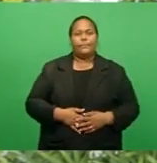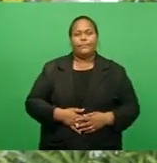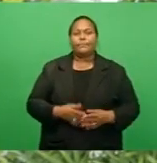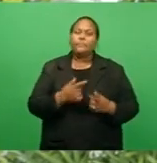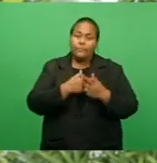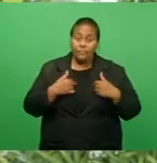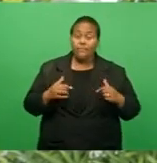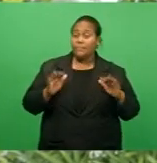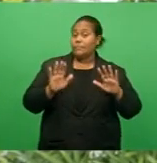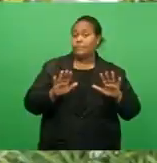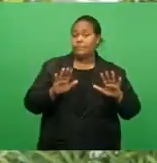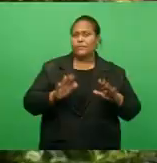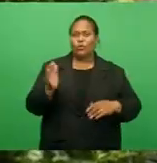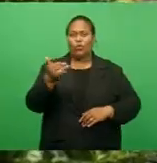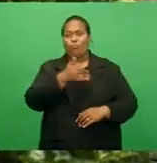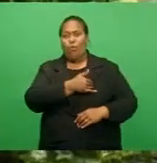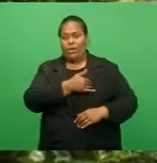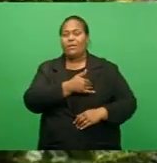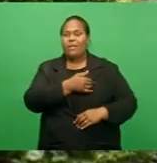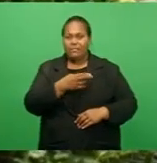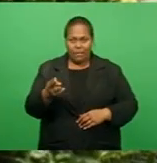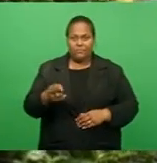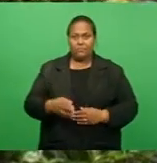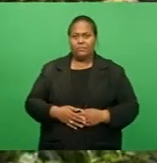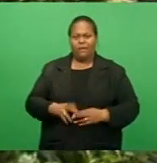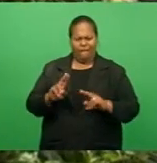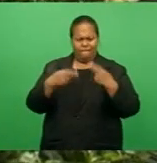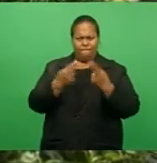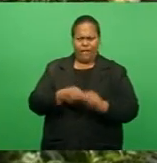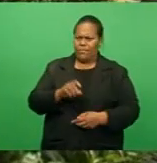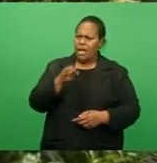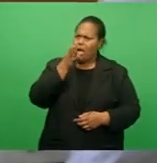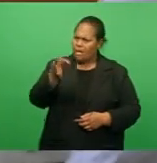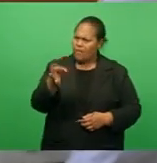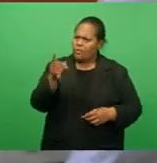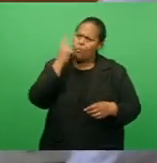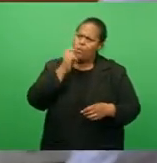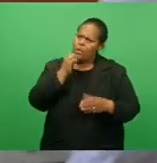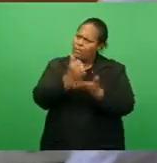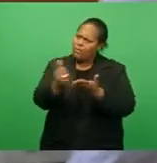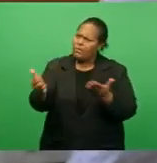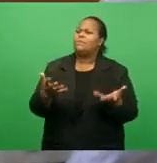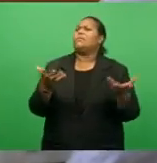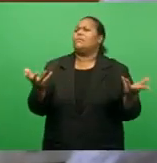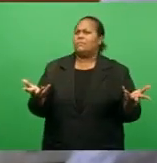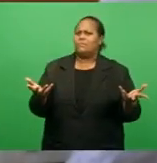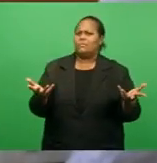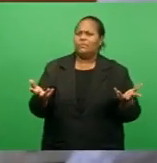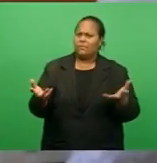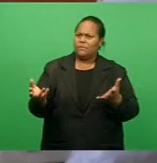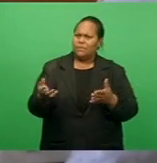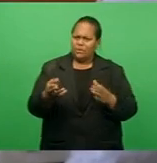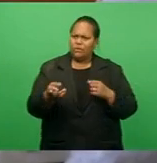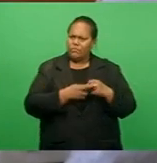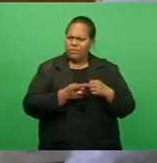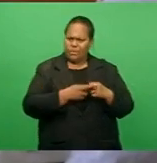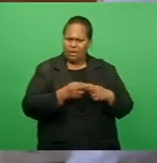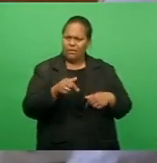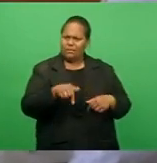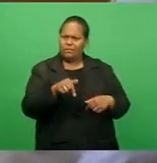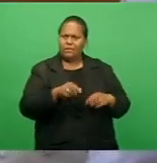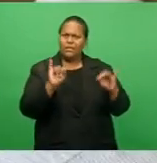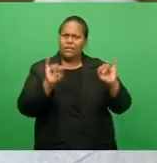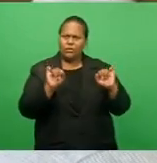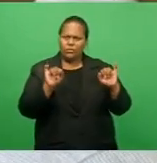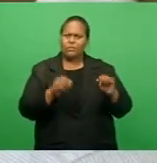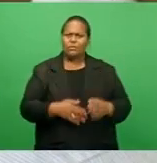to wait until morning time. Families are questioning the water authority on what is being done to rectify these issues. FBC News